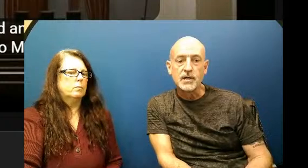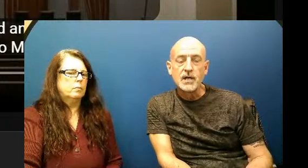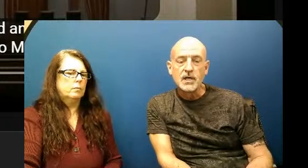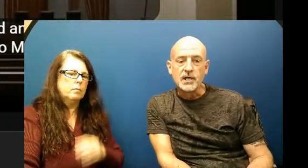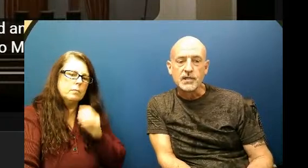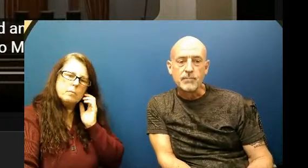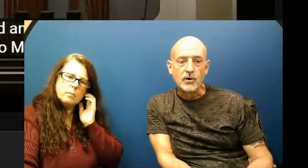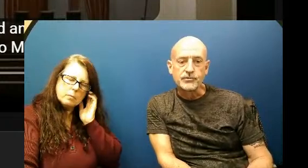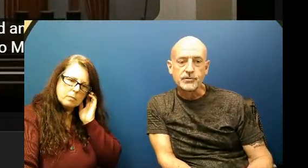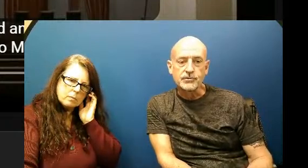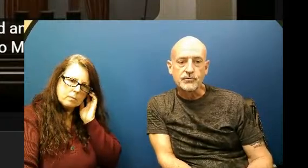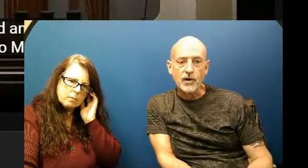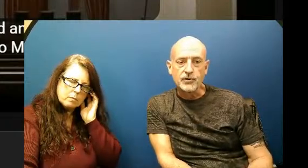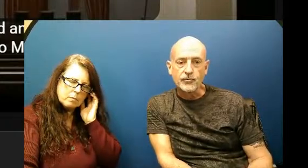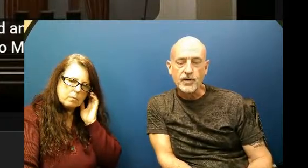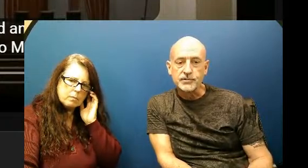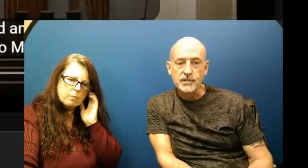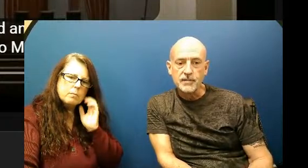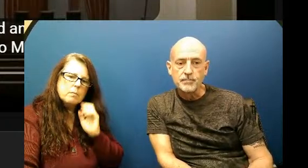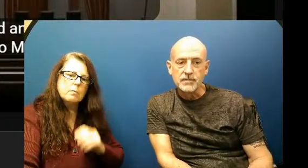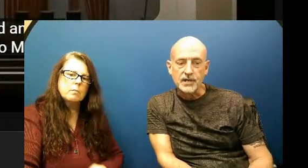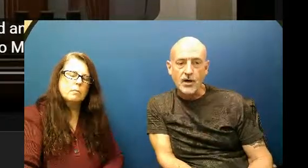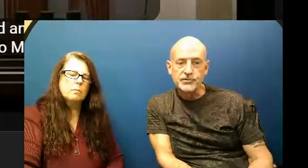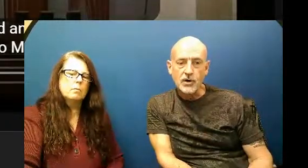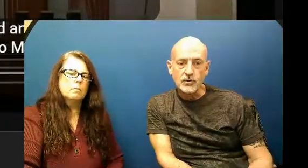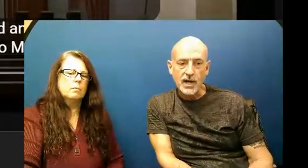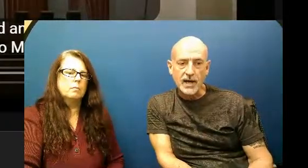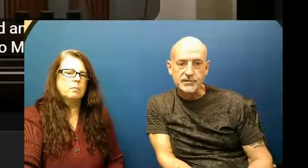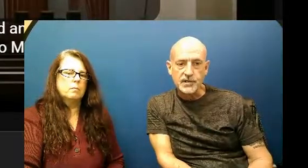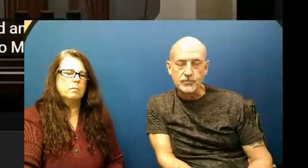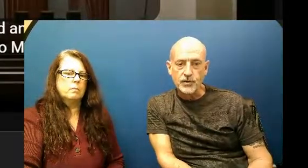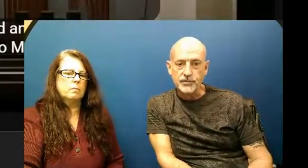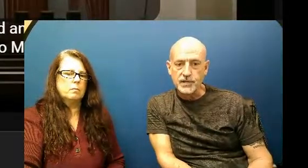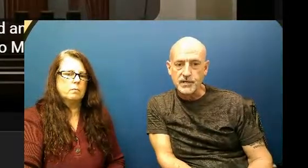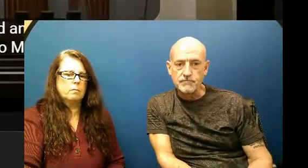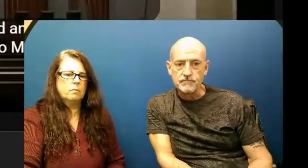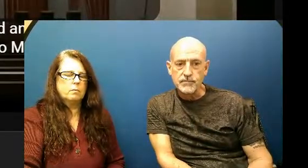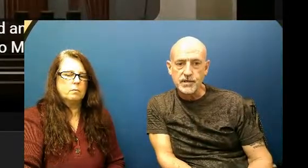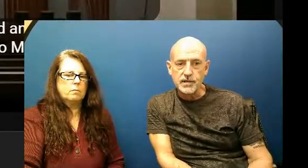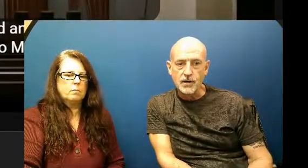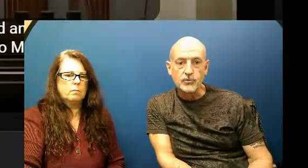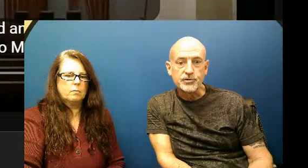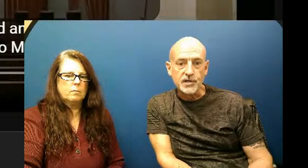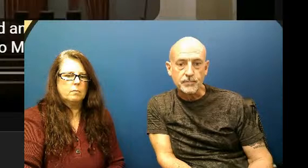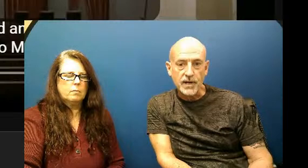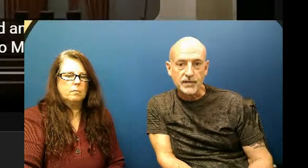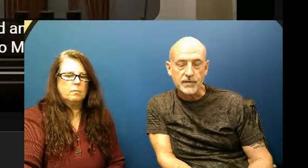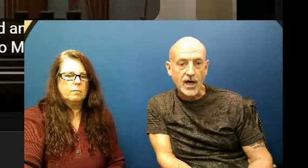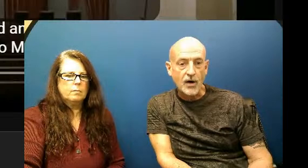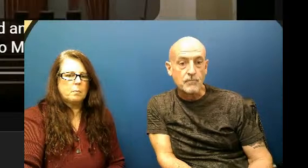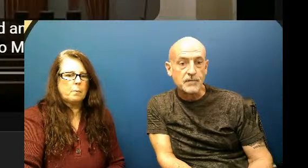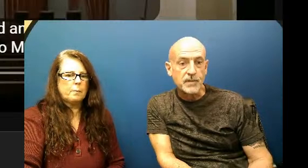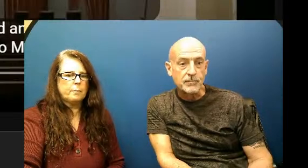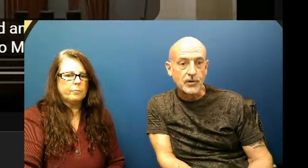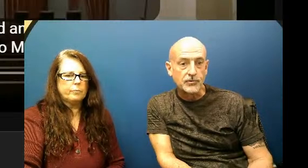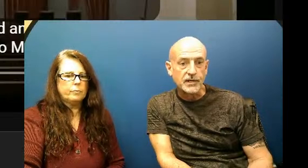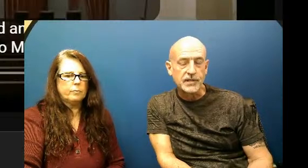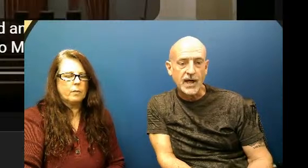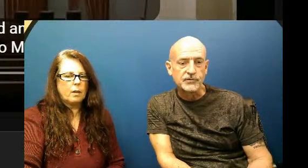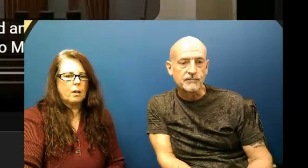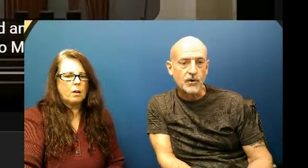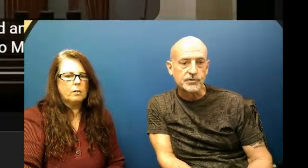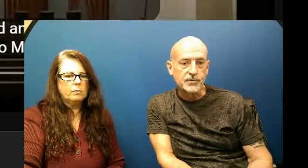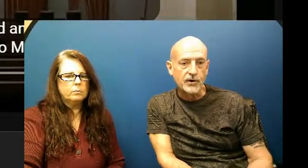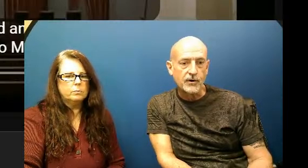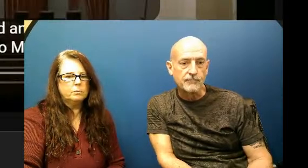it imposes greater risk, that also ties in with the ownership and how many people own it and